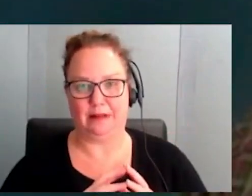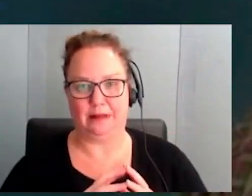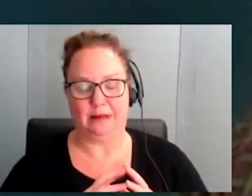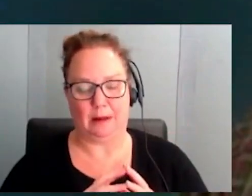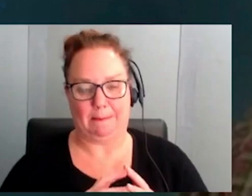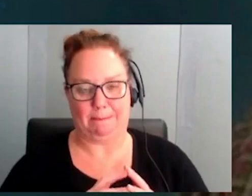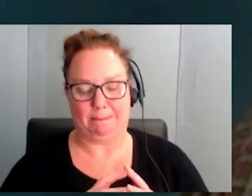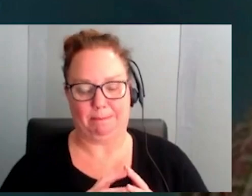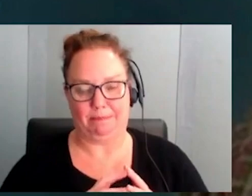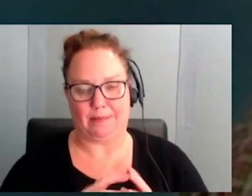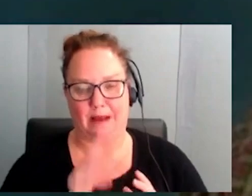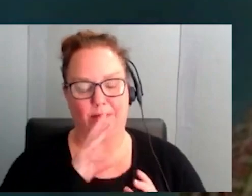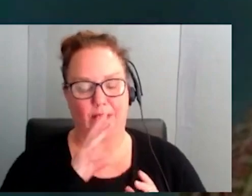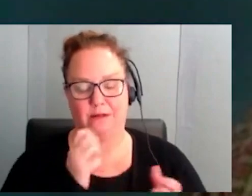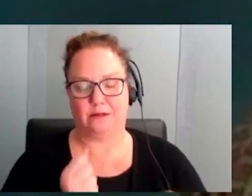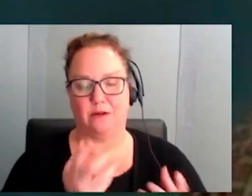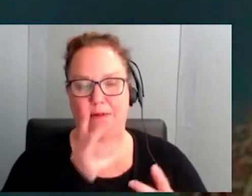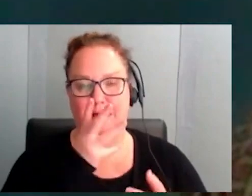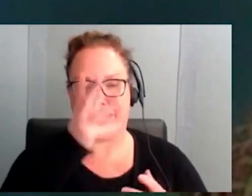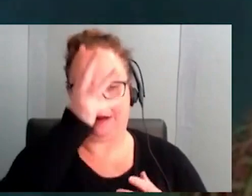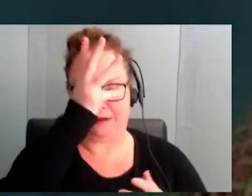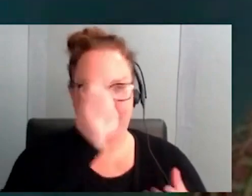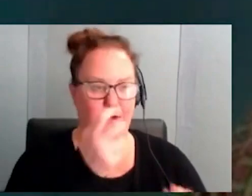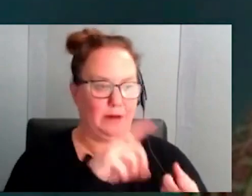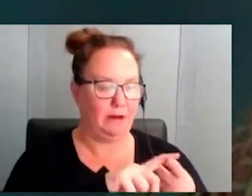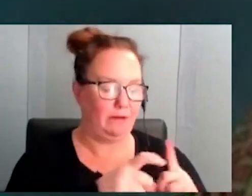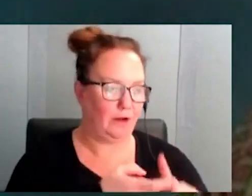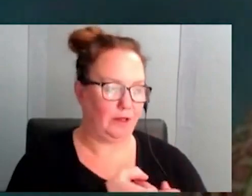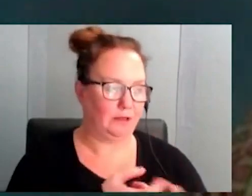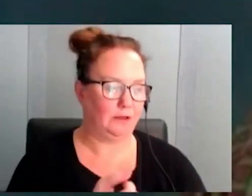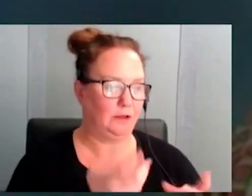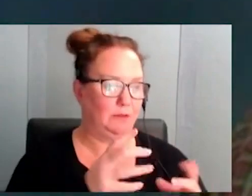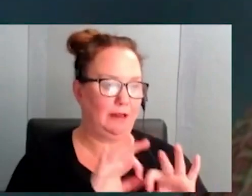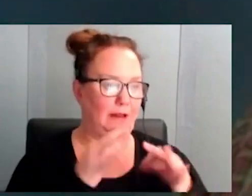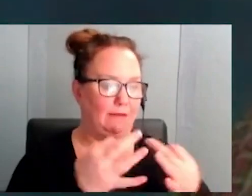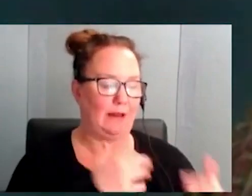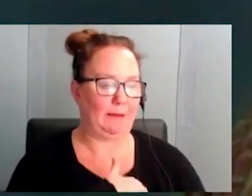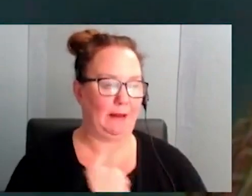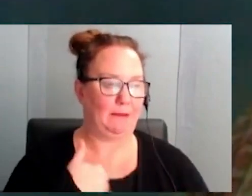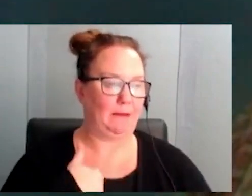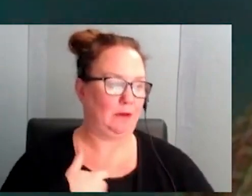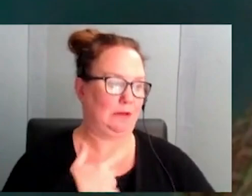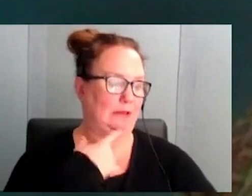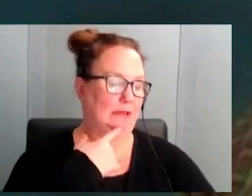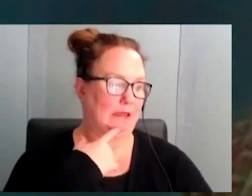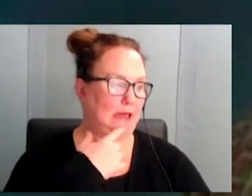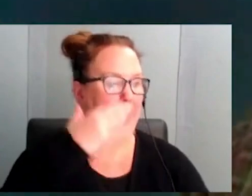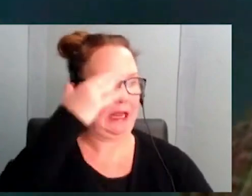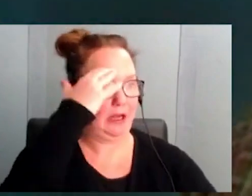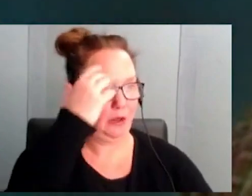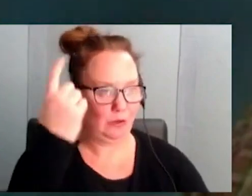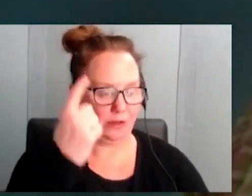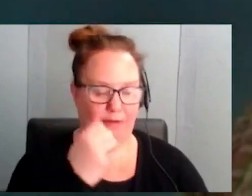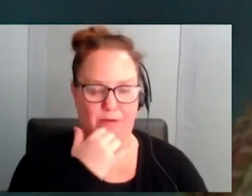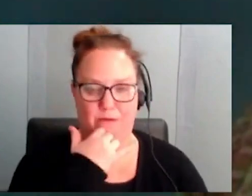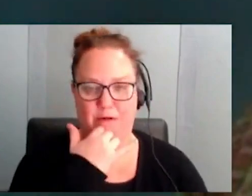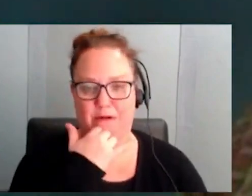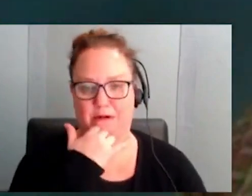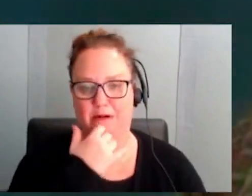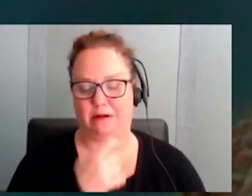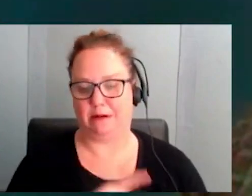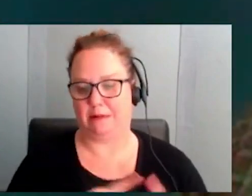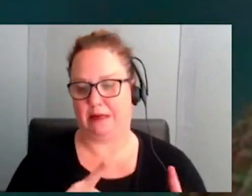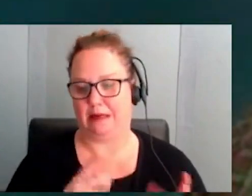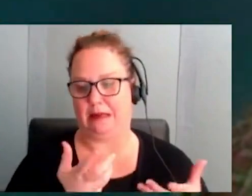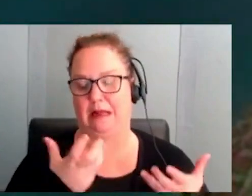I've talked to too many parents. I've talked to too many friends. I've talked to too many relatives that said, I knew something was up. I didn't